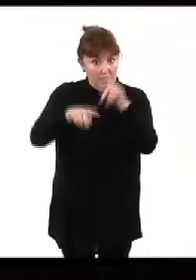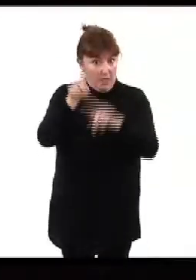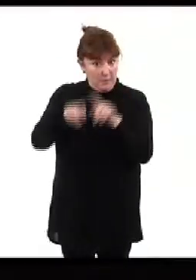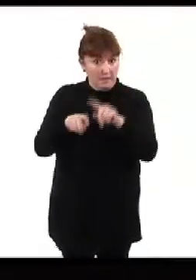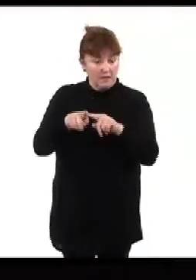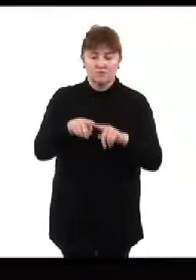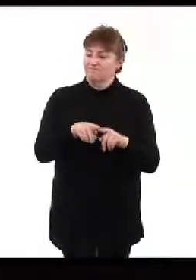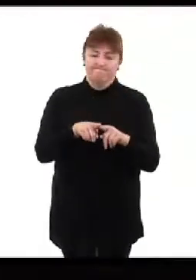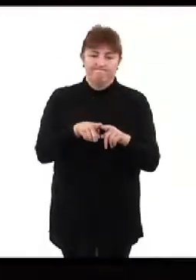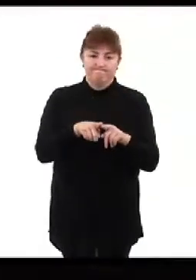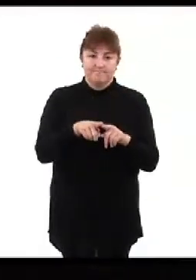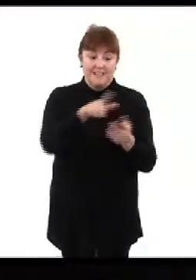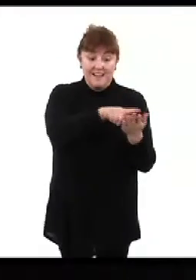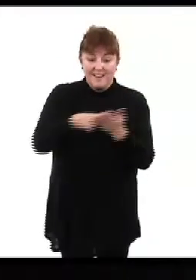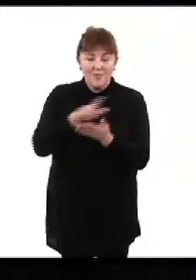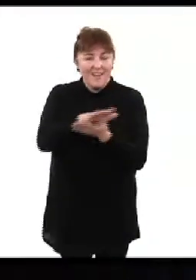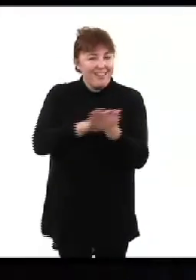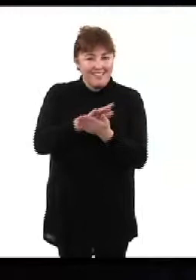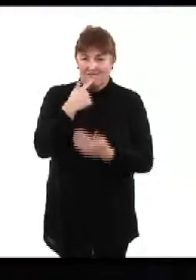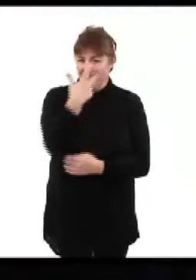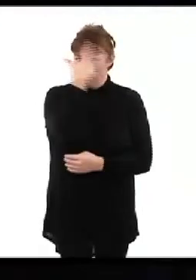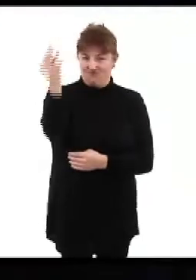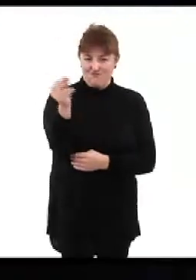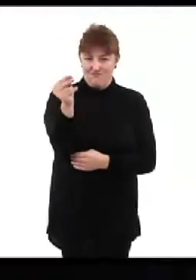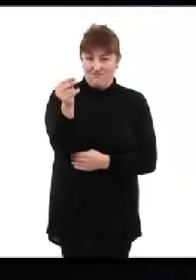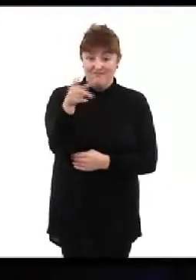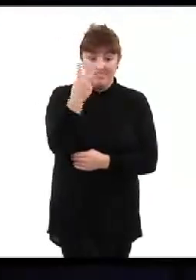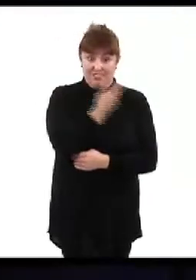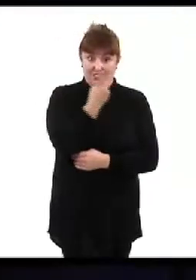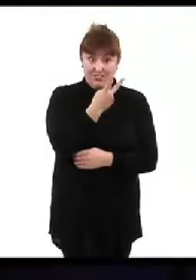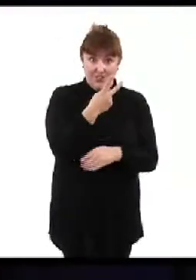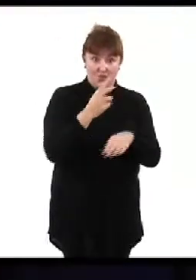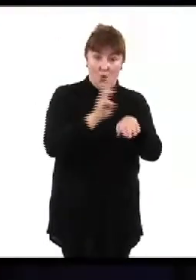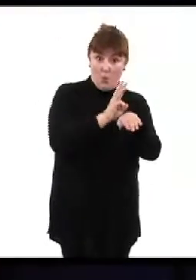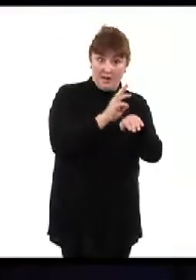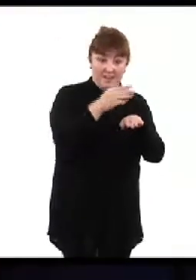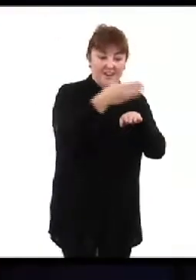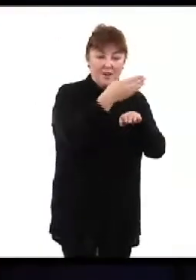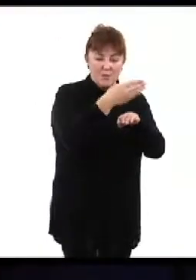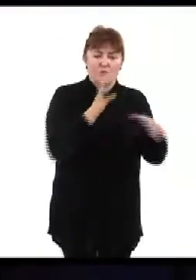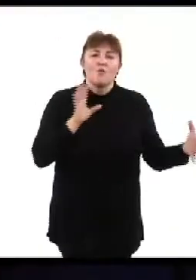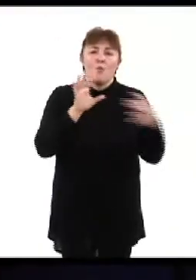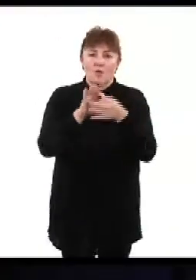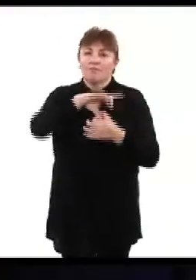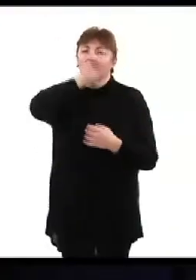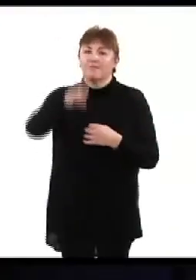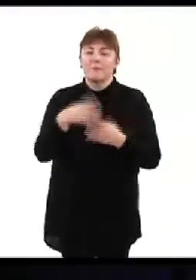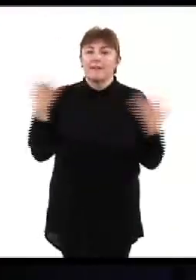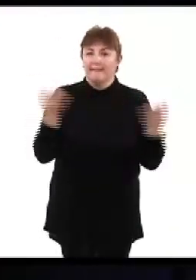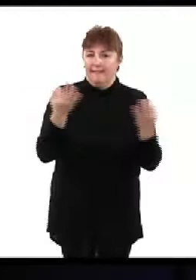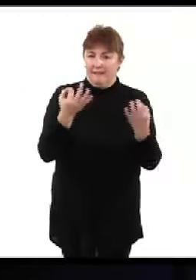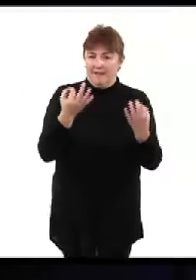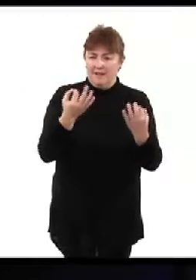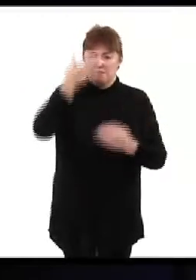input-output systems? What sign languages tell us is no. These two kind of classic areas for comprehension and production